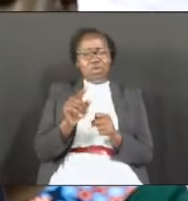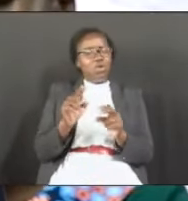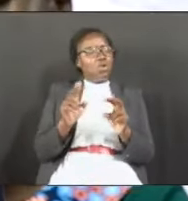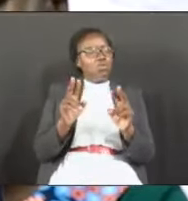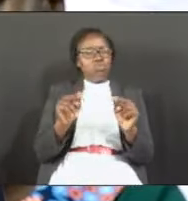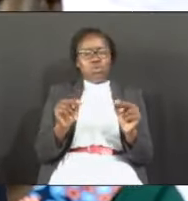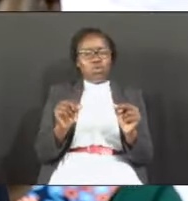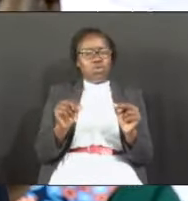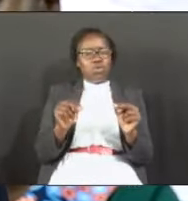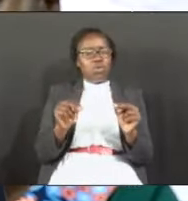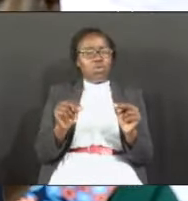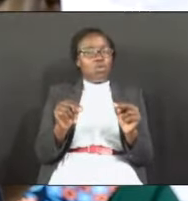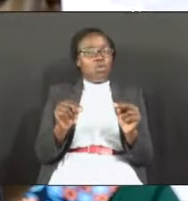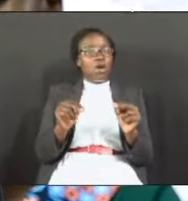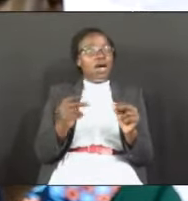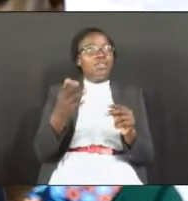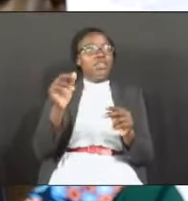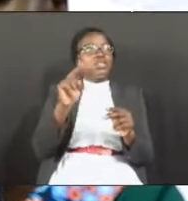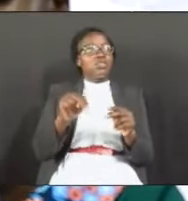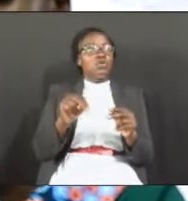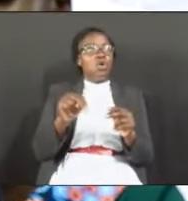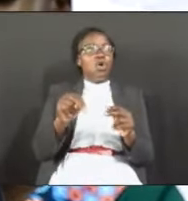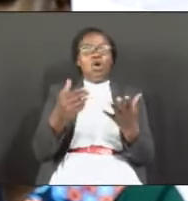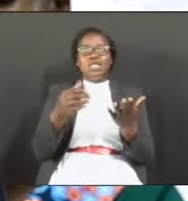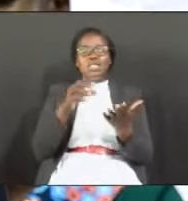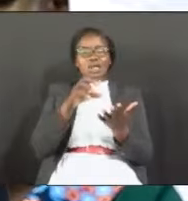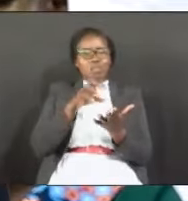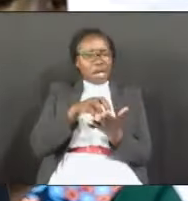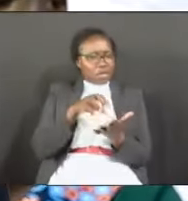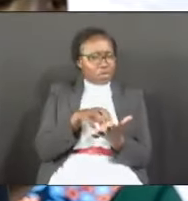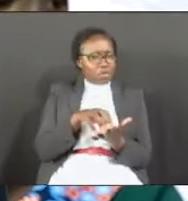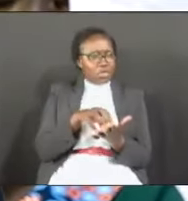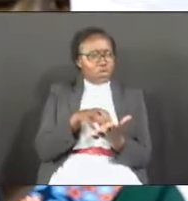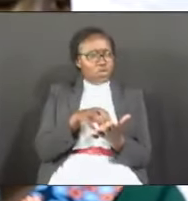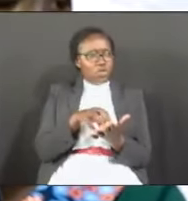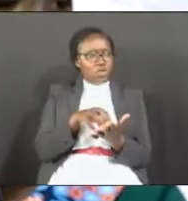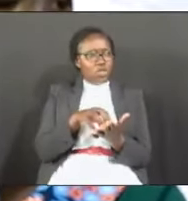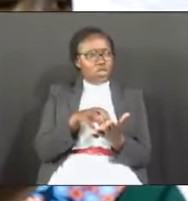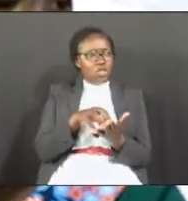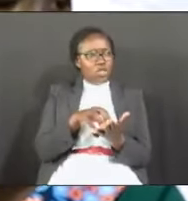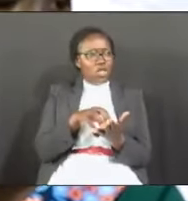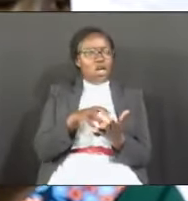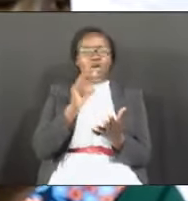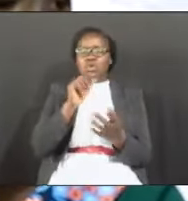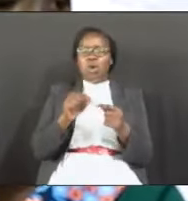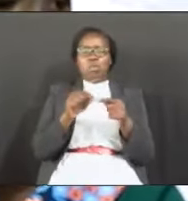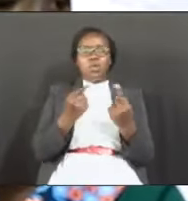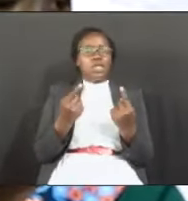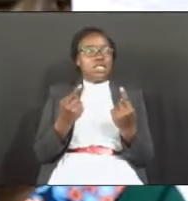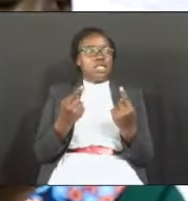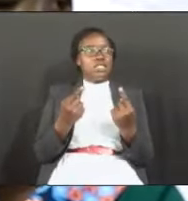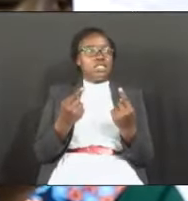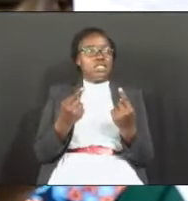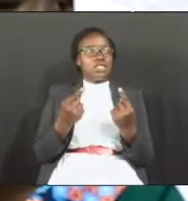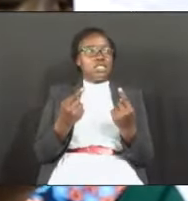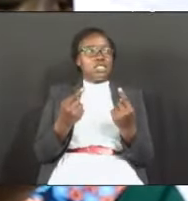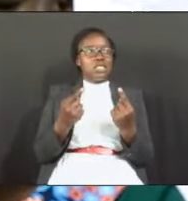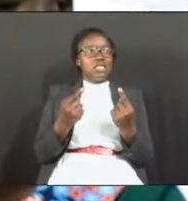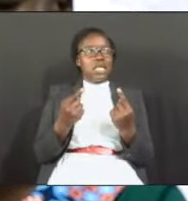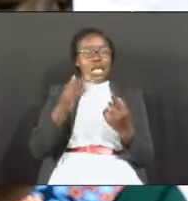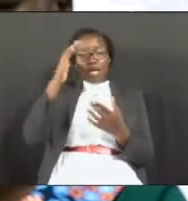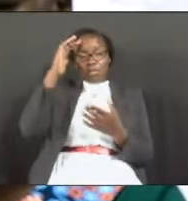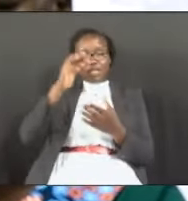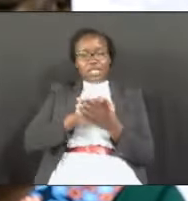pain, going through depressions, going through brokenness, bleeding in our